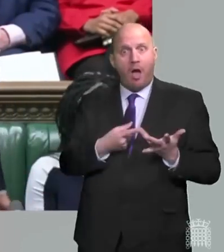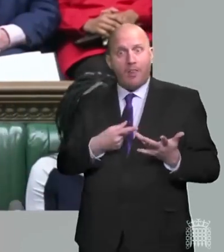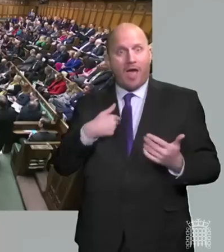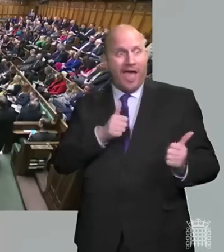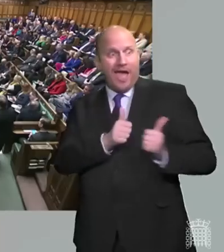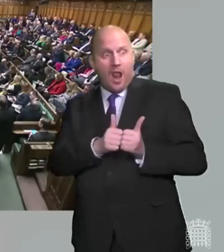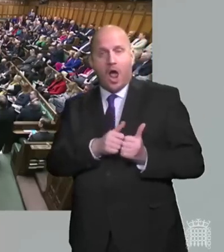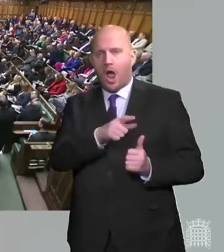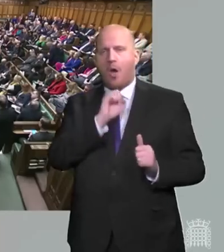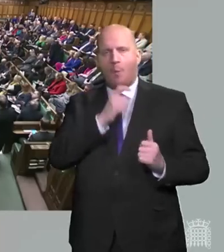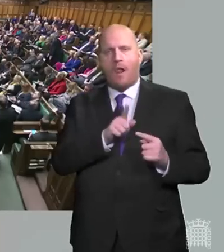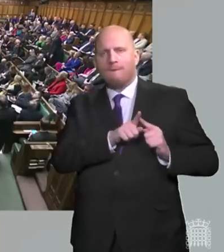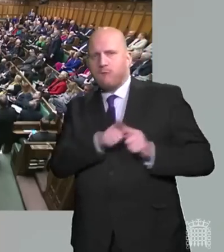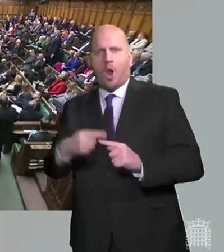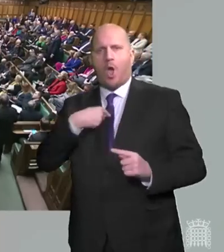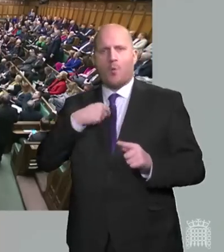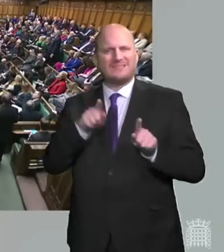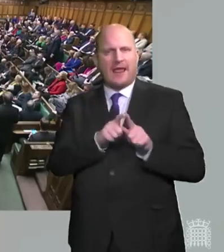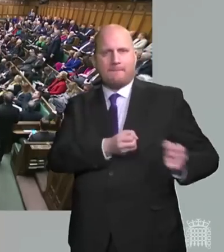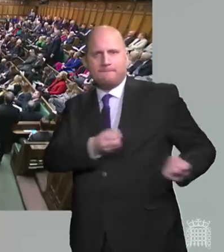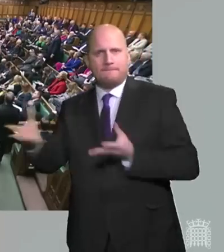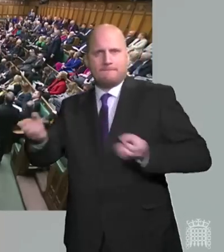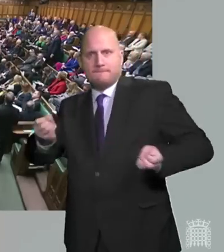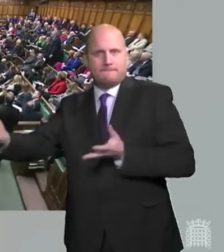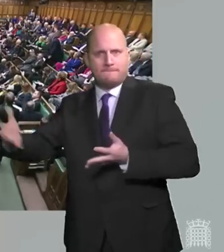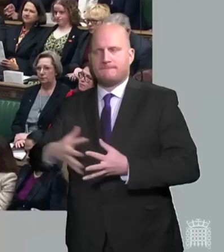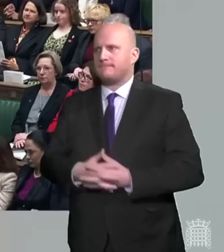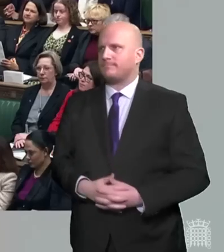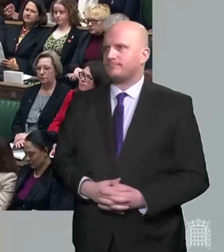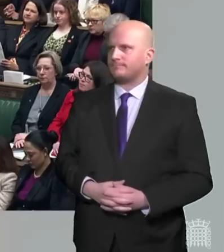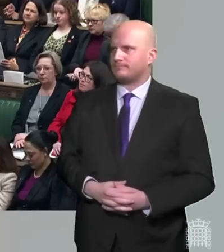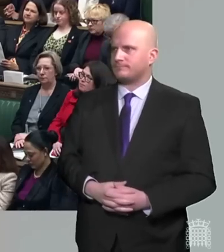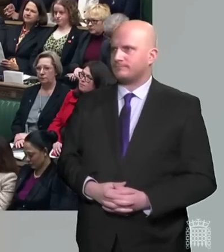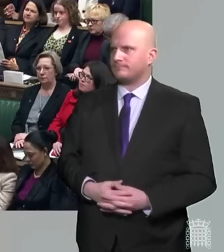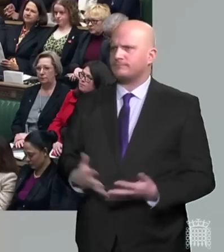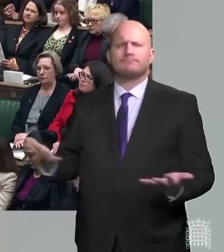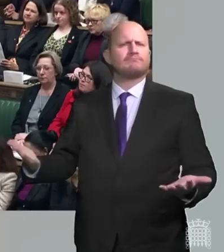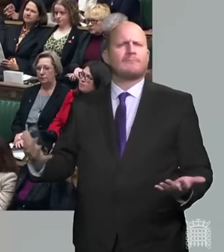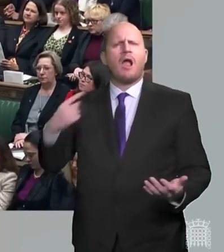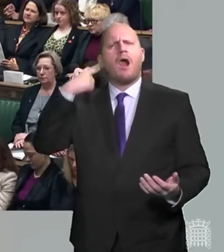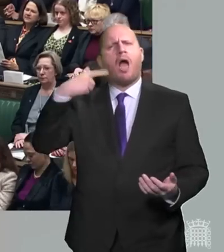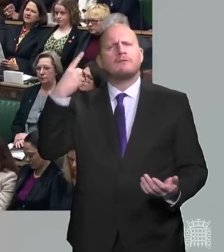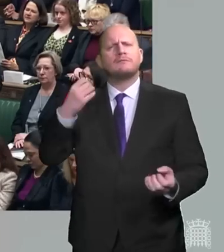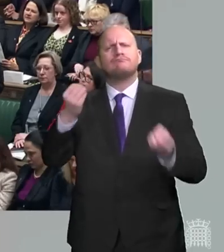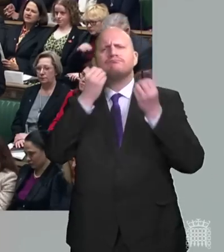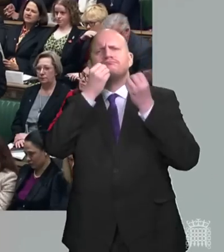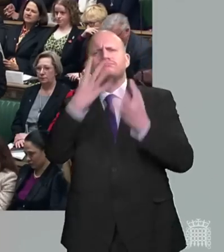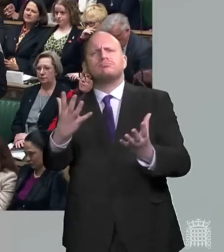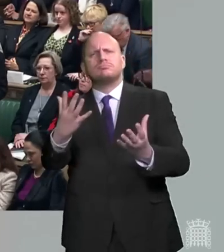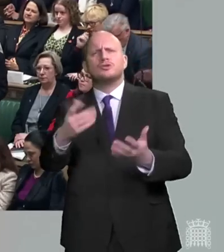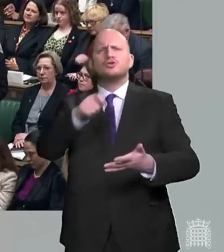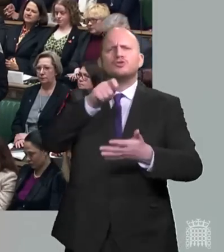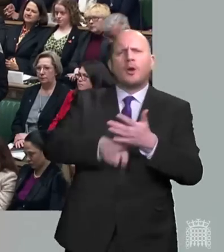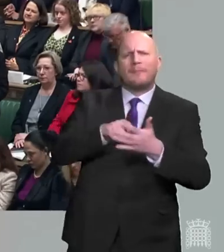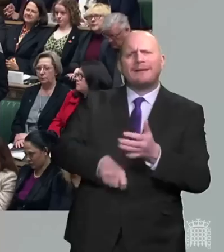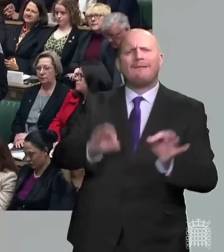Dr Rupa. Mr Speaker, London has it all. Prime property, shopping, schools, even the perfect